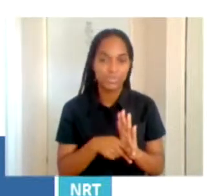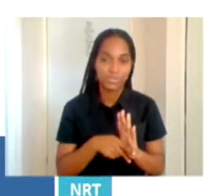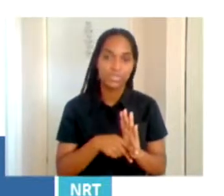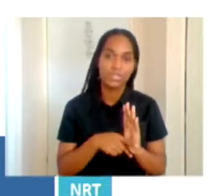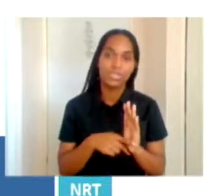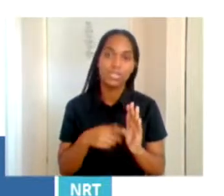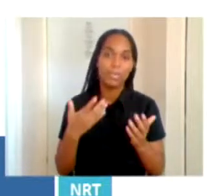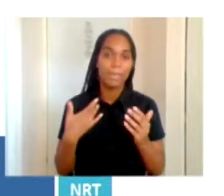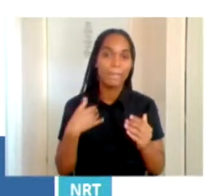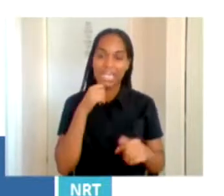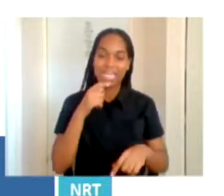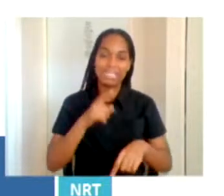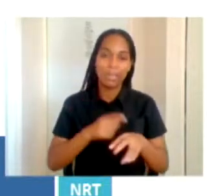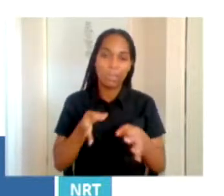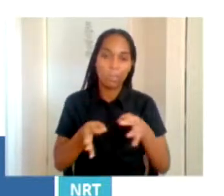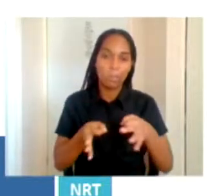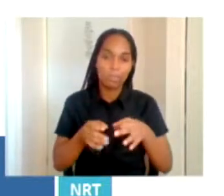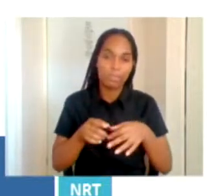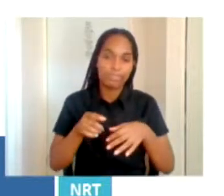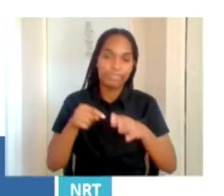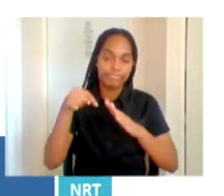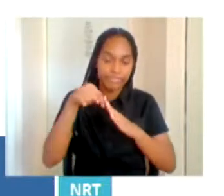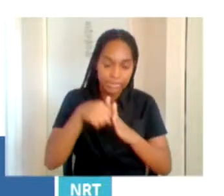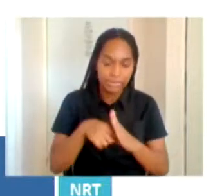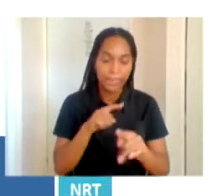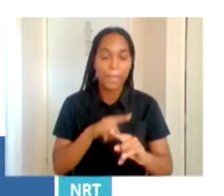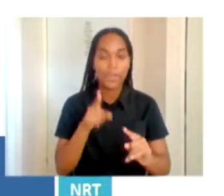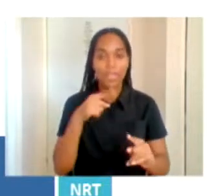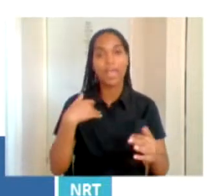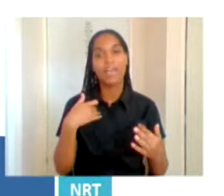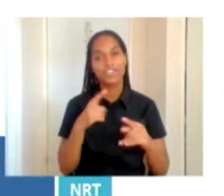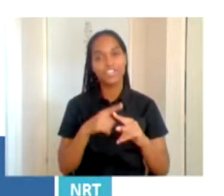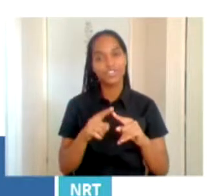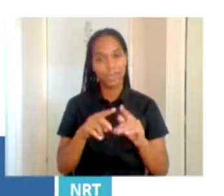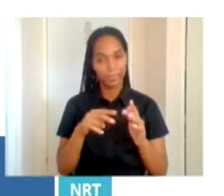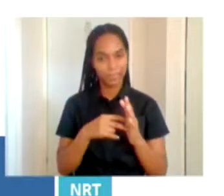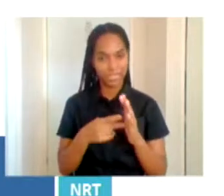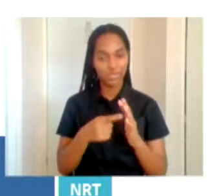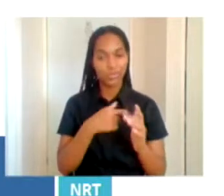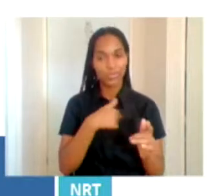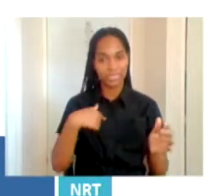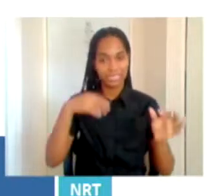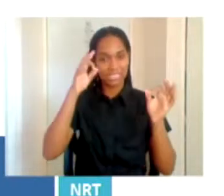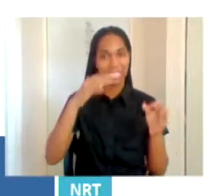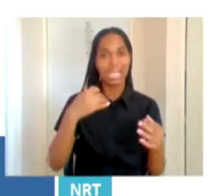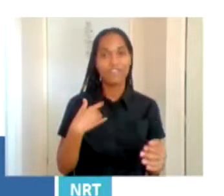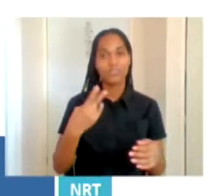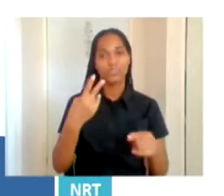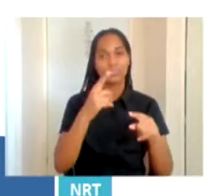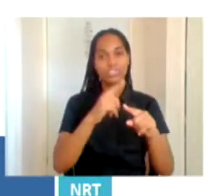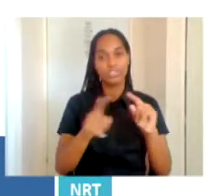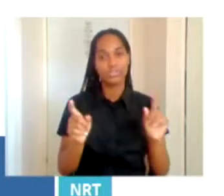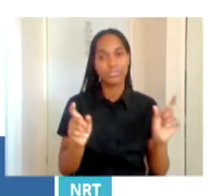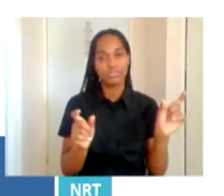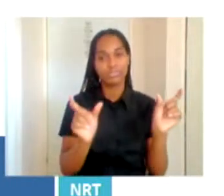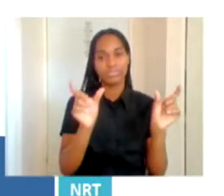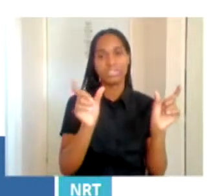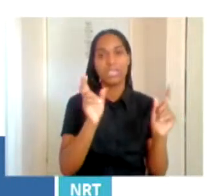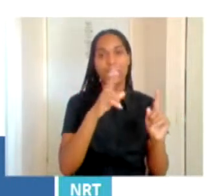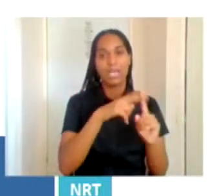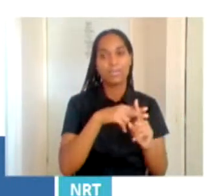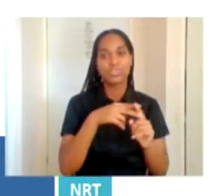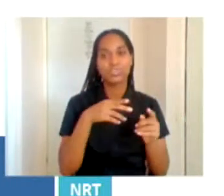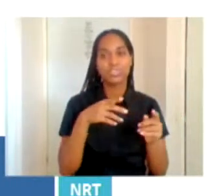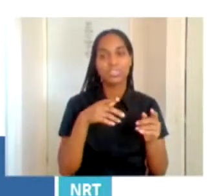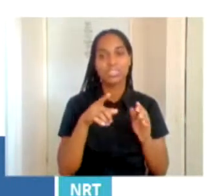to explain all the details, but they have different merits. So we have decided to have two different kind of application layer protocols to